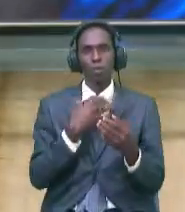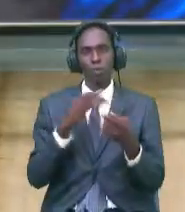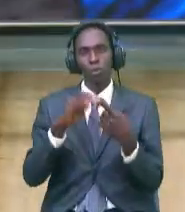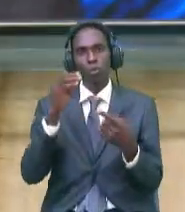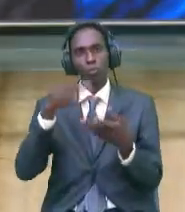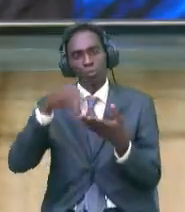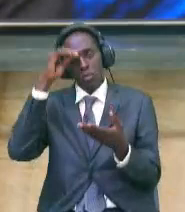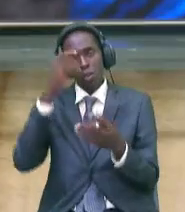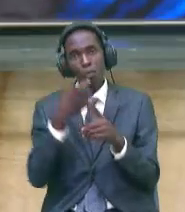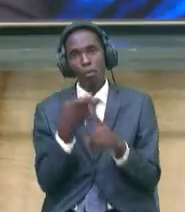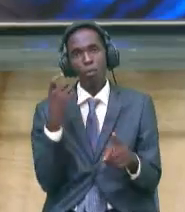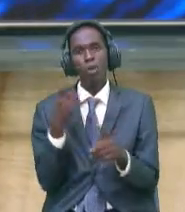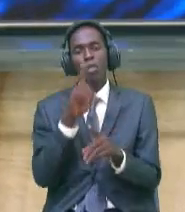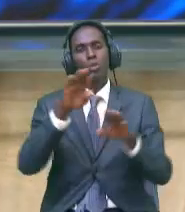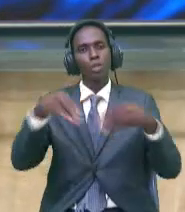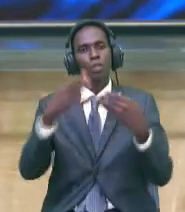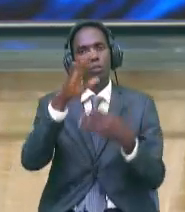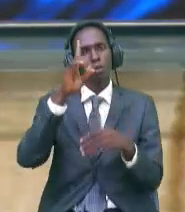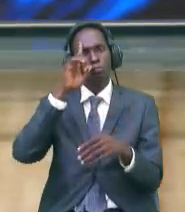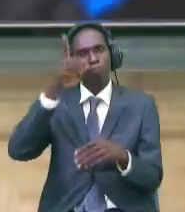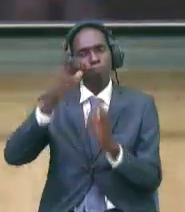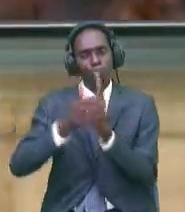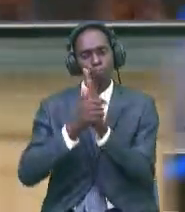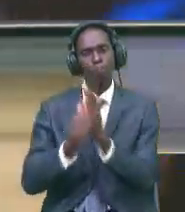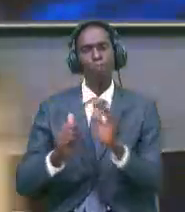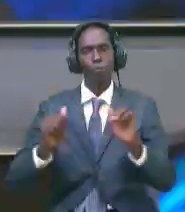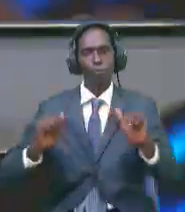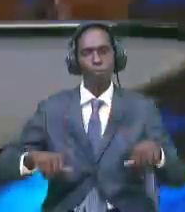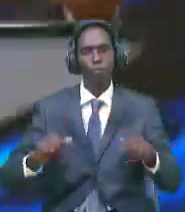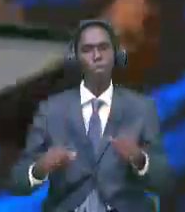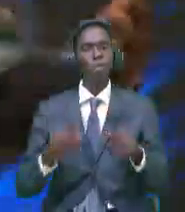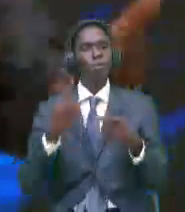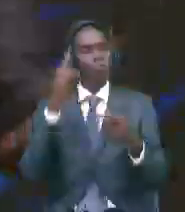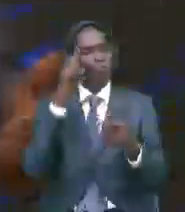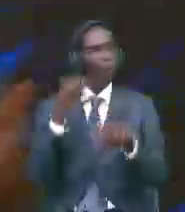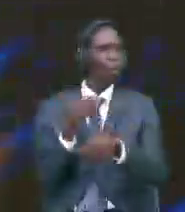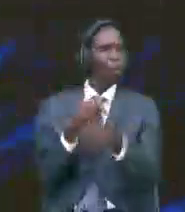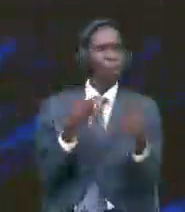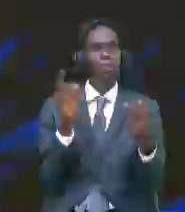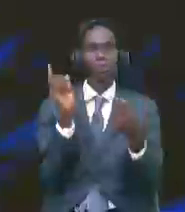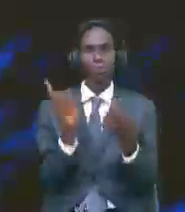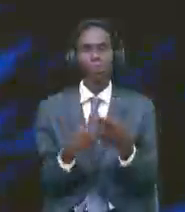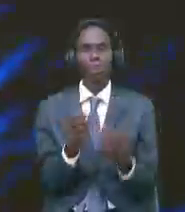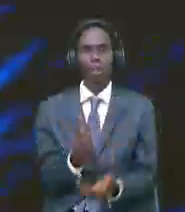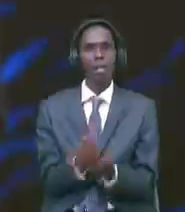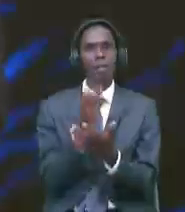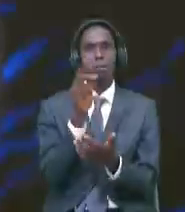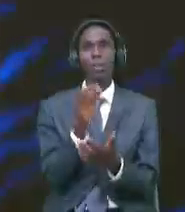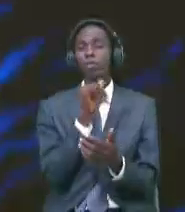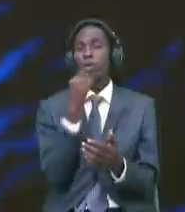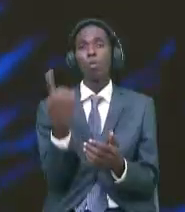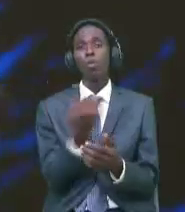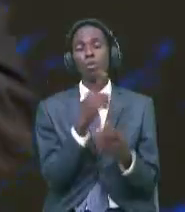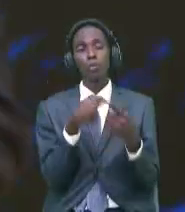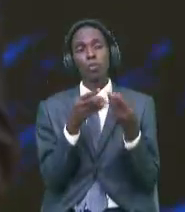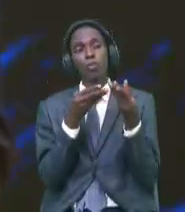your skill and your ability available to provide the gospel for the brethren, that will lift them up, not only to feed their